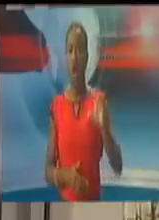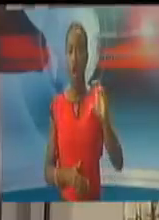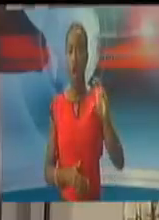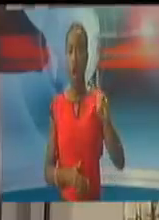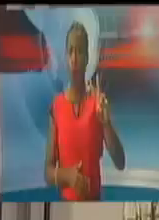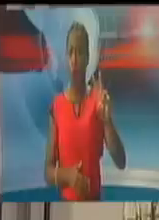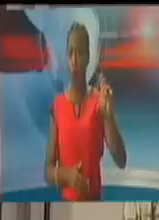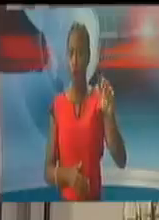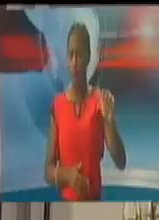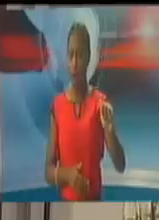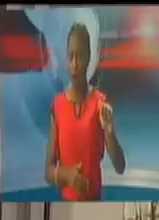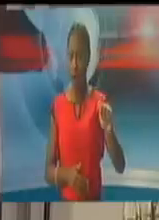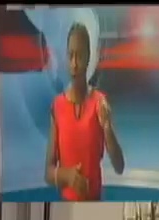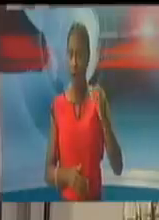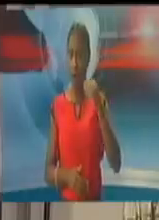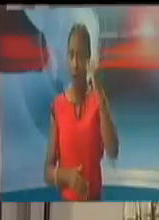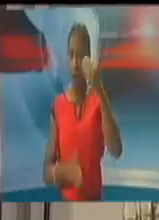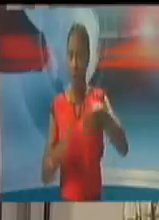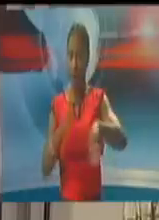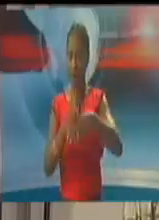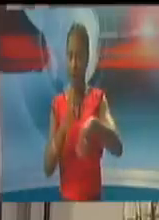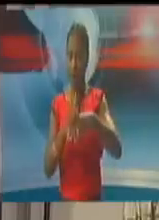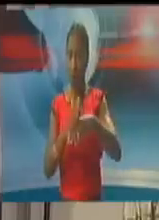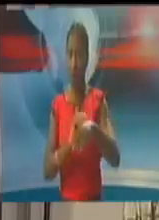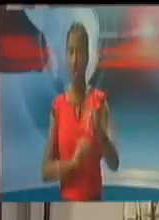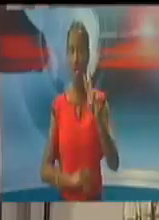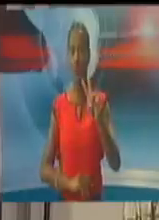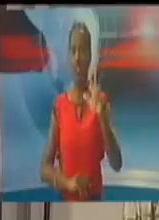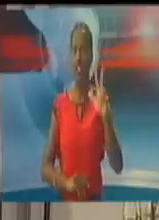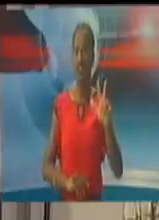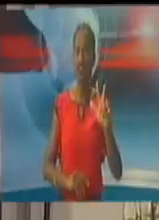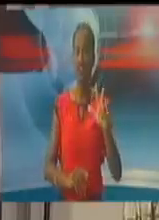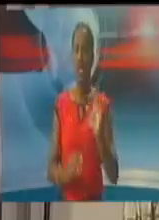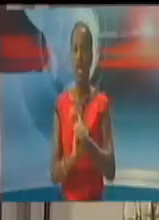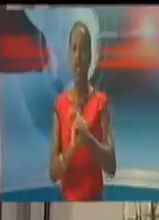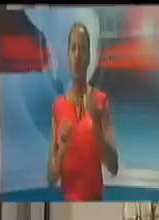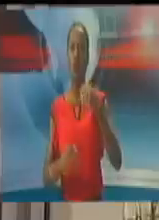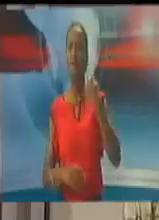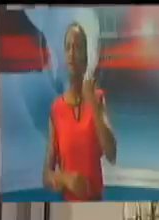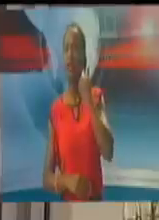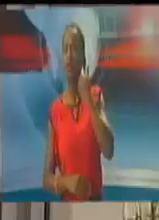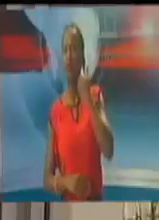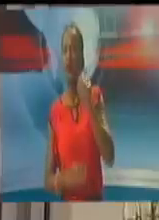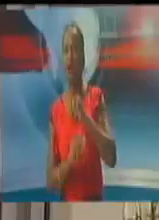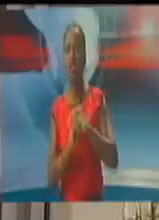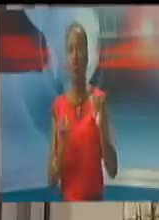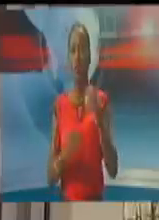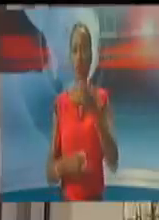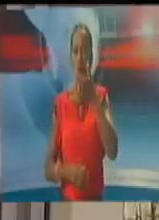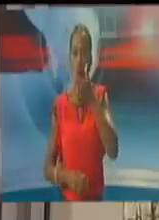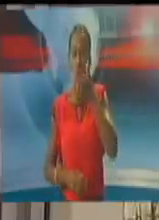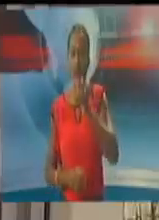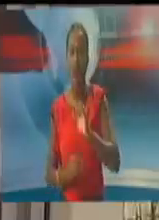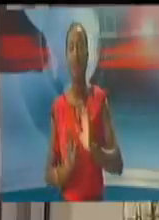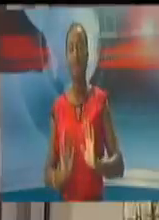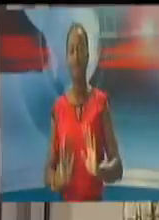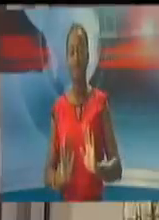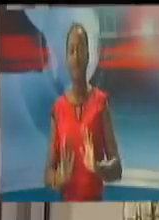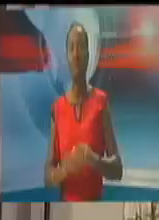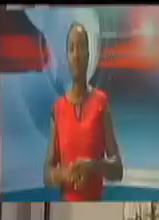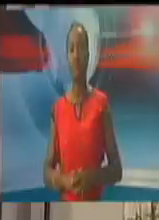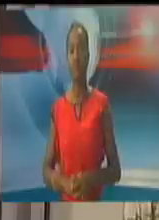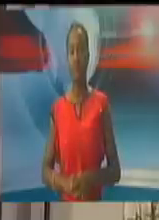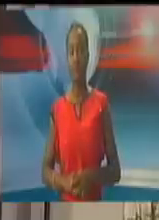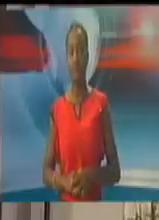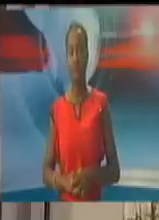22 asymptomatic, that is, no fevers, no coughing, no symptoms, low-risk, stable patients.